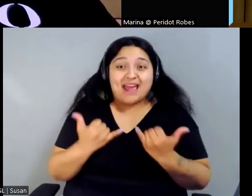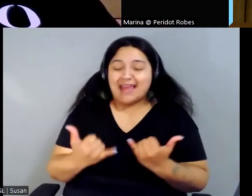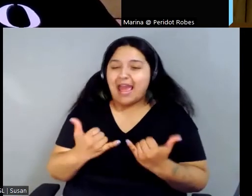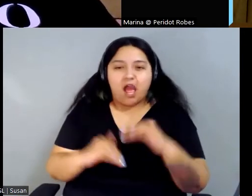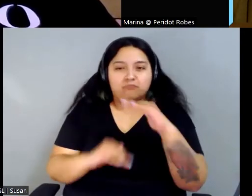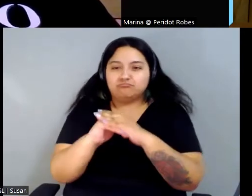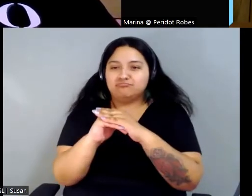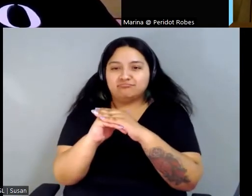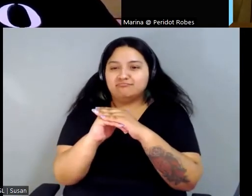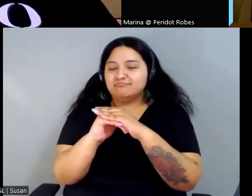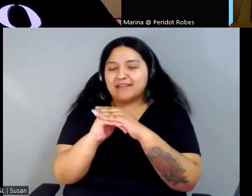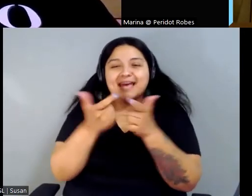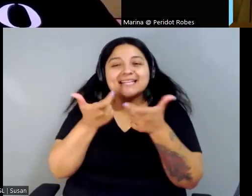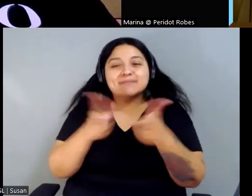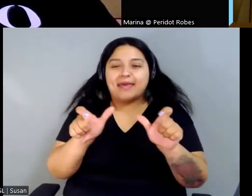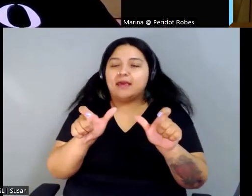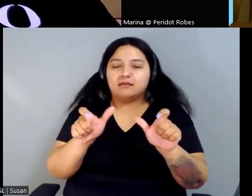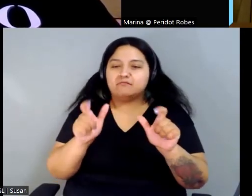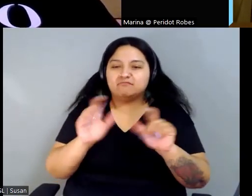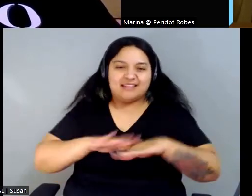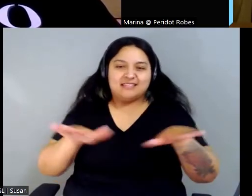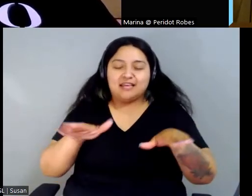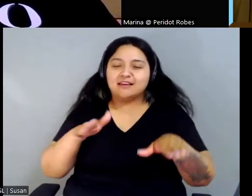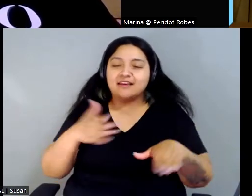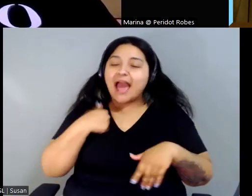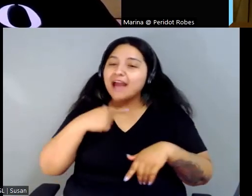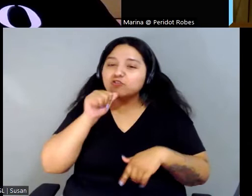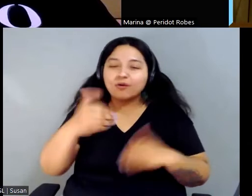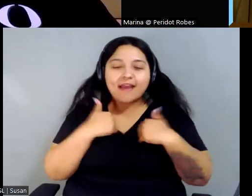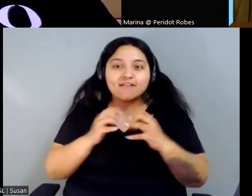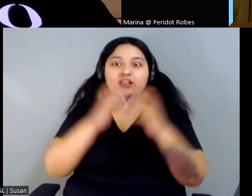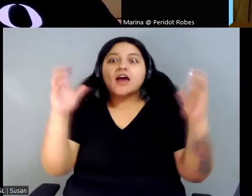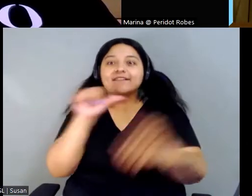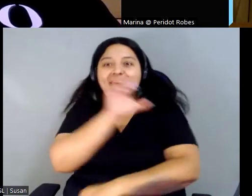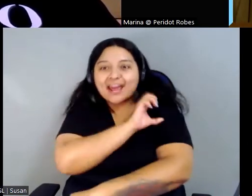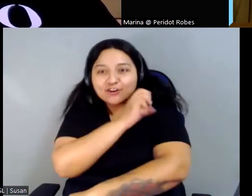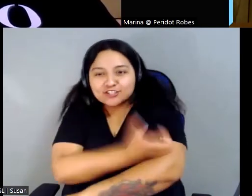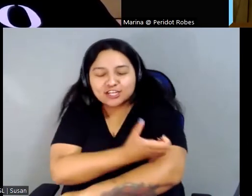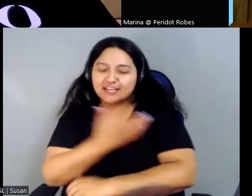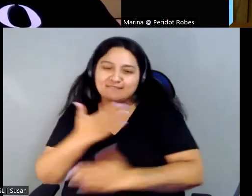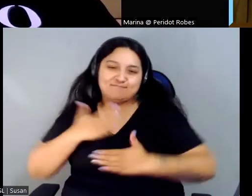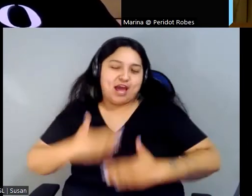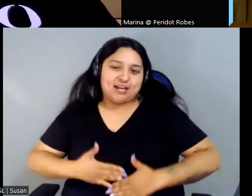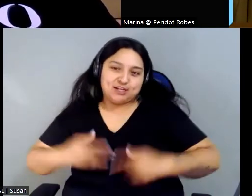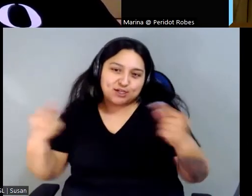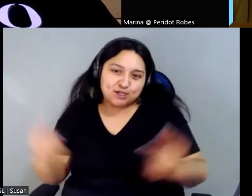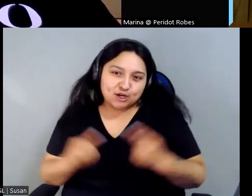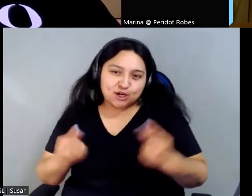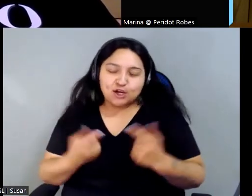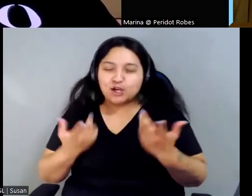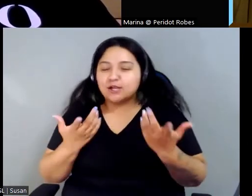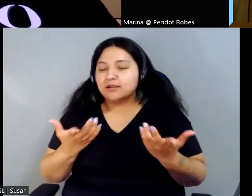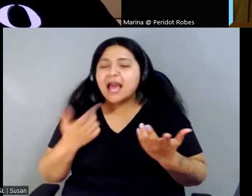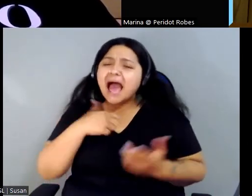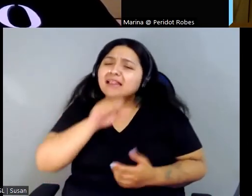these people with endless energy. My body hurts. I take mental health days a lot, and I love it. It makes me super happy,